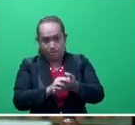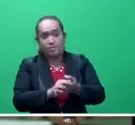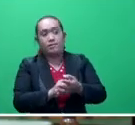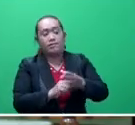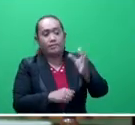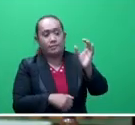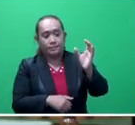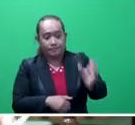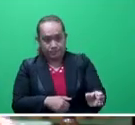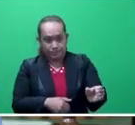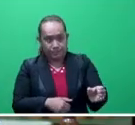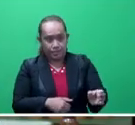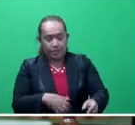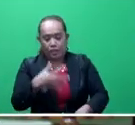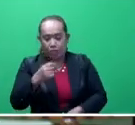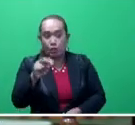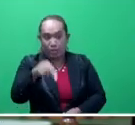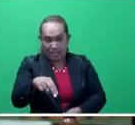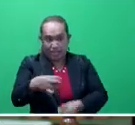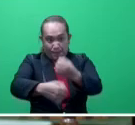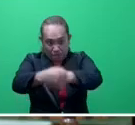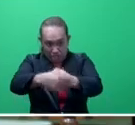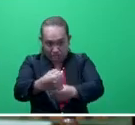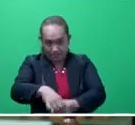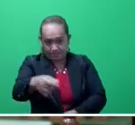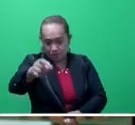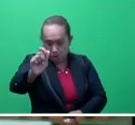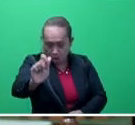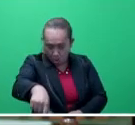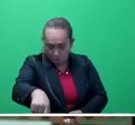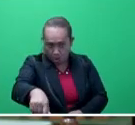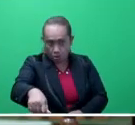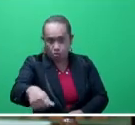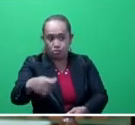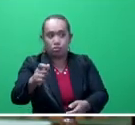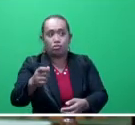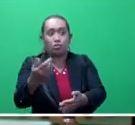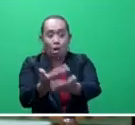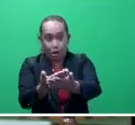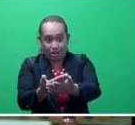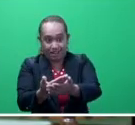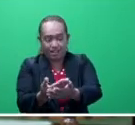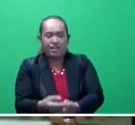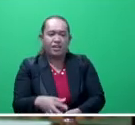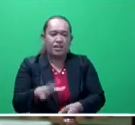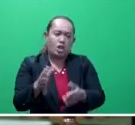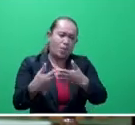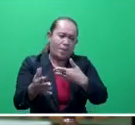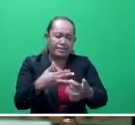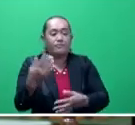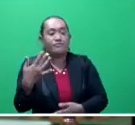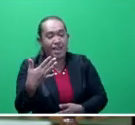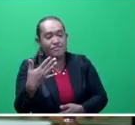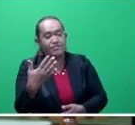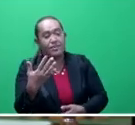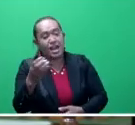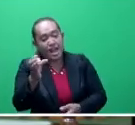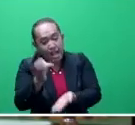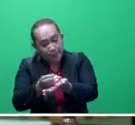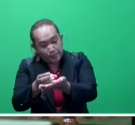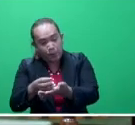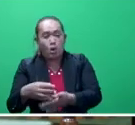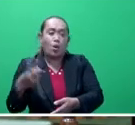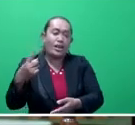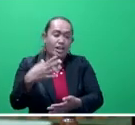has to turn on the coffee machine even if they're making 100 cups of coffee or 5 cups of coffee. So electricity cost is still there. We will